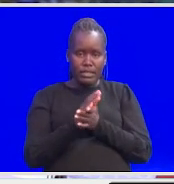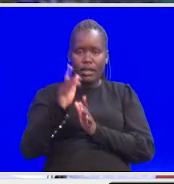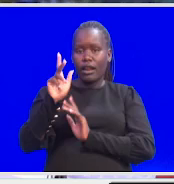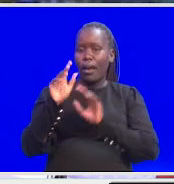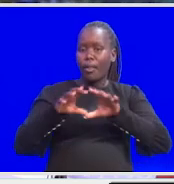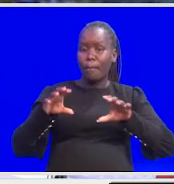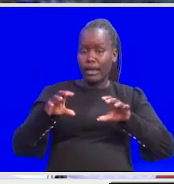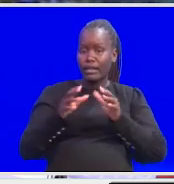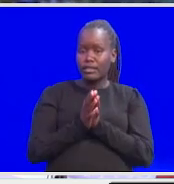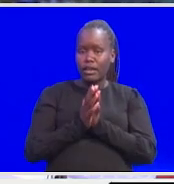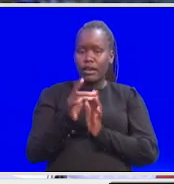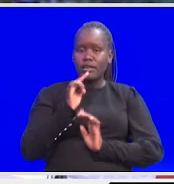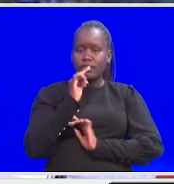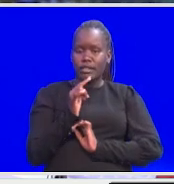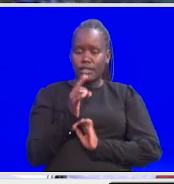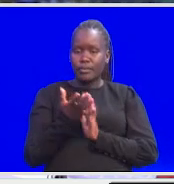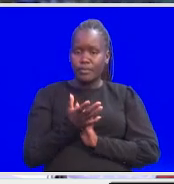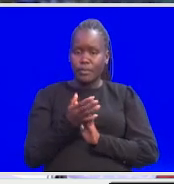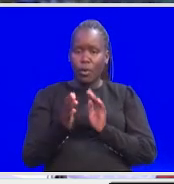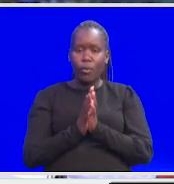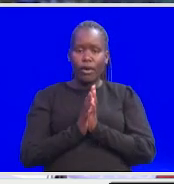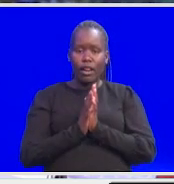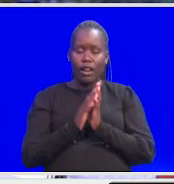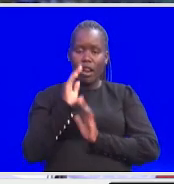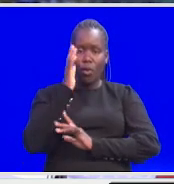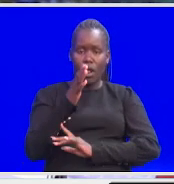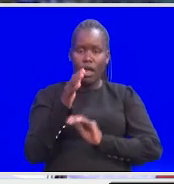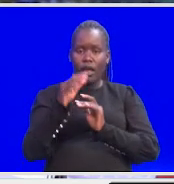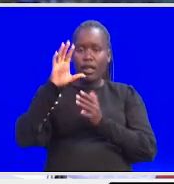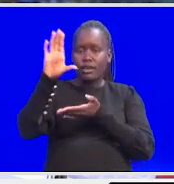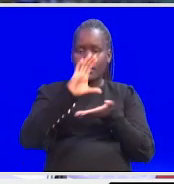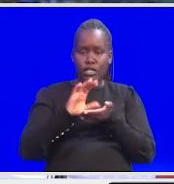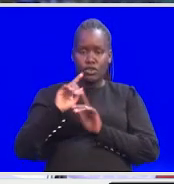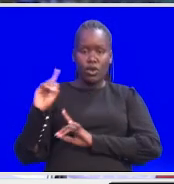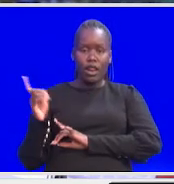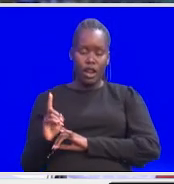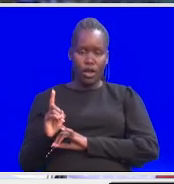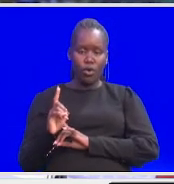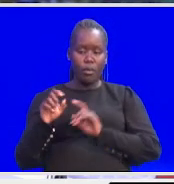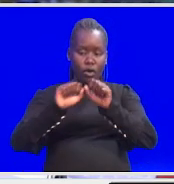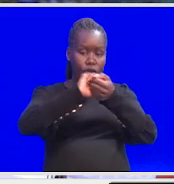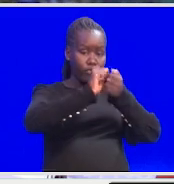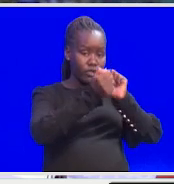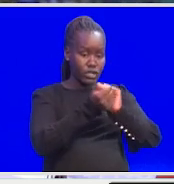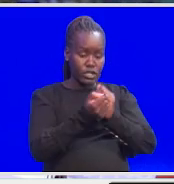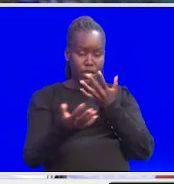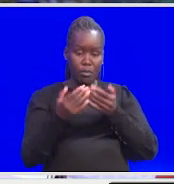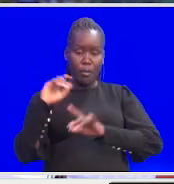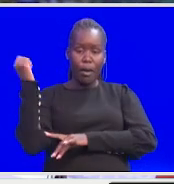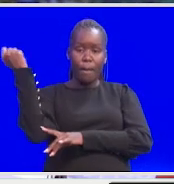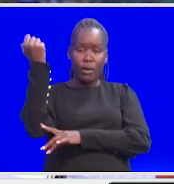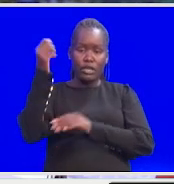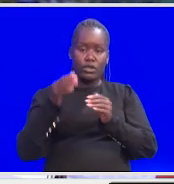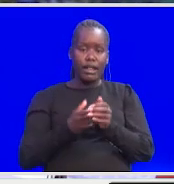Mother Osia, says their adamance on staying in the CBD is a sheer aversion of change and could be politically